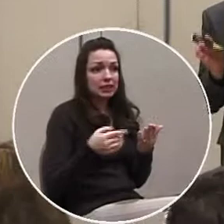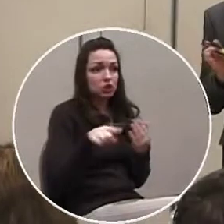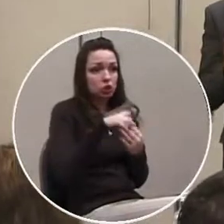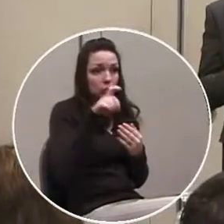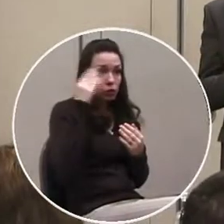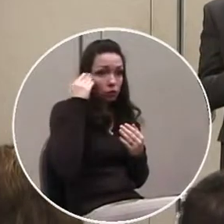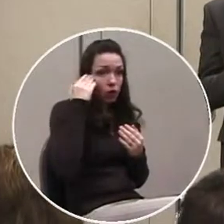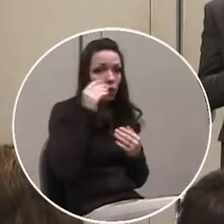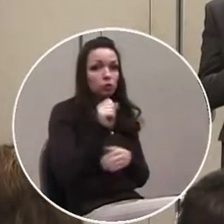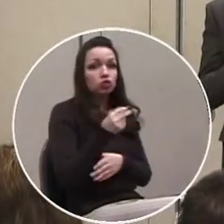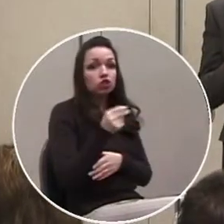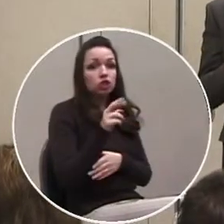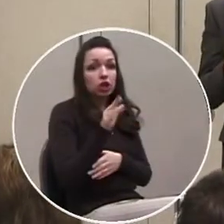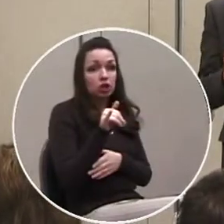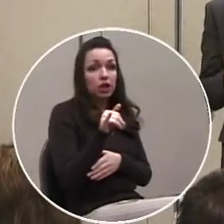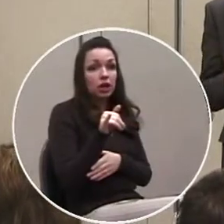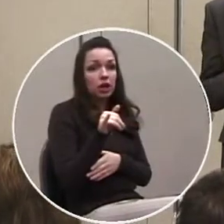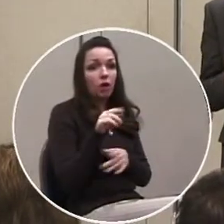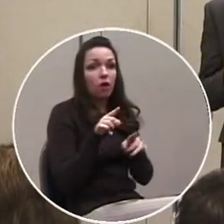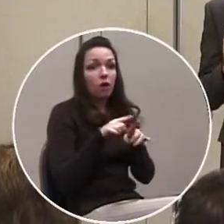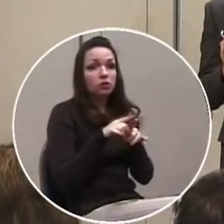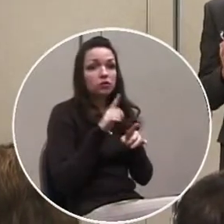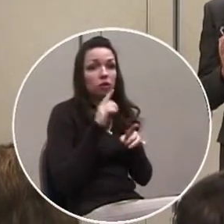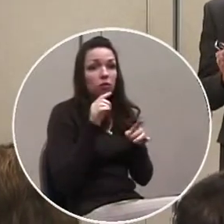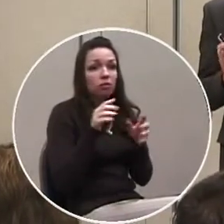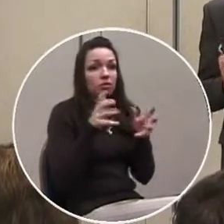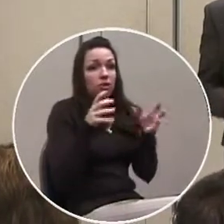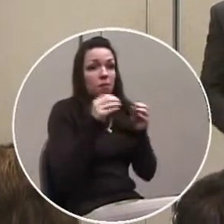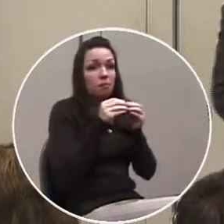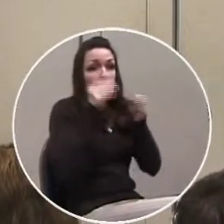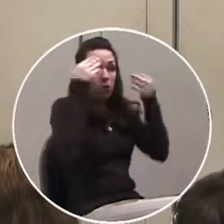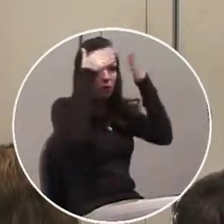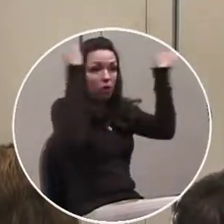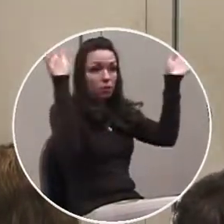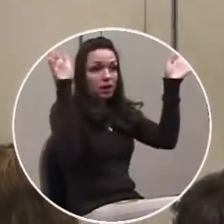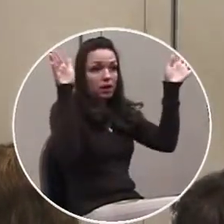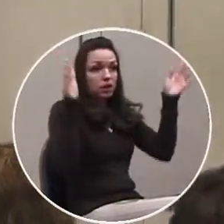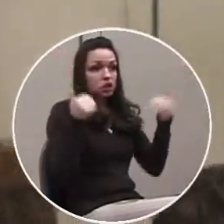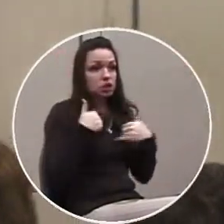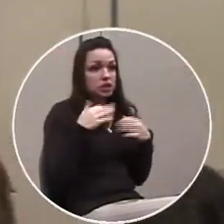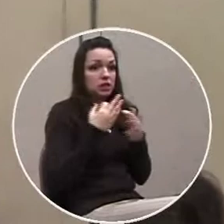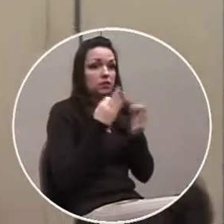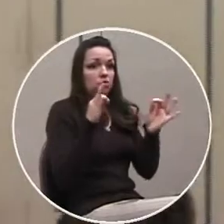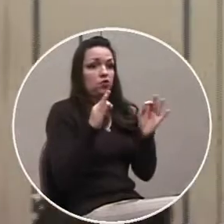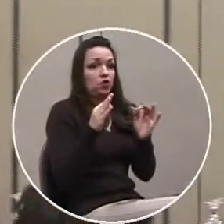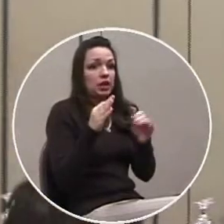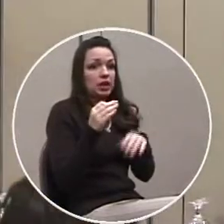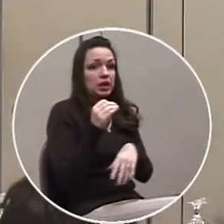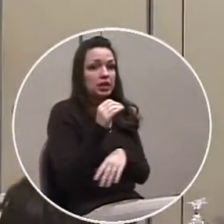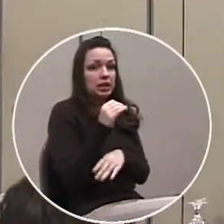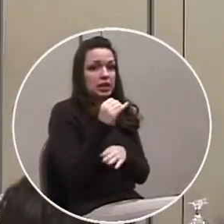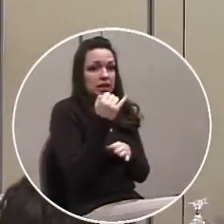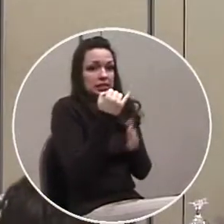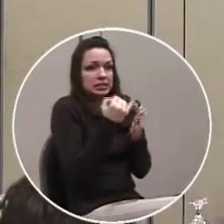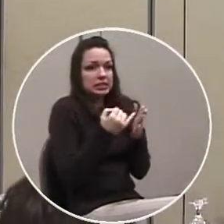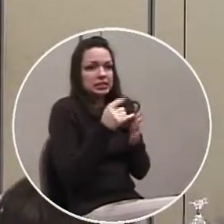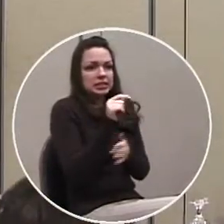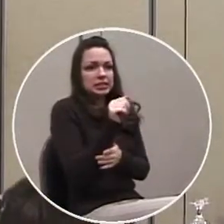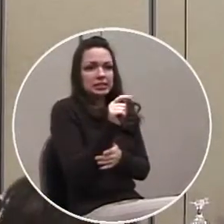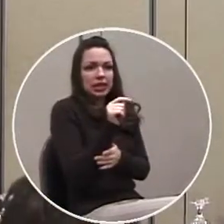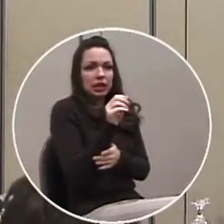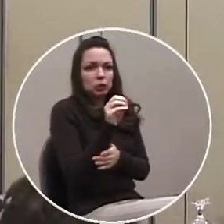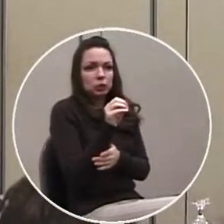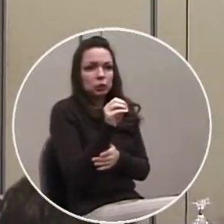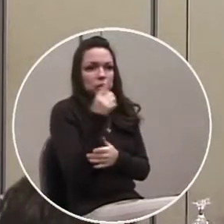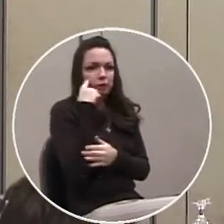but Sherry also is a lot more broad-minded than that. She's got free tattoos for you guys. But only if you've earned it. You